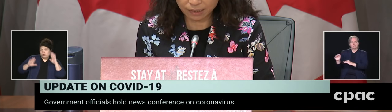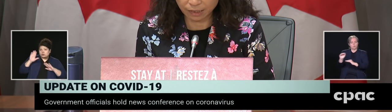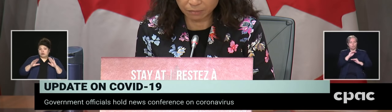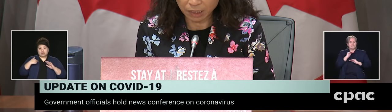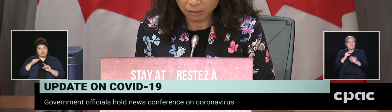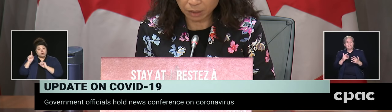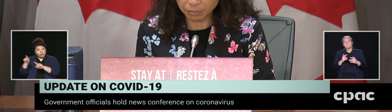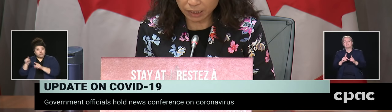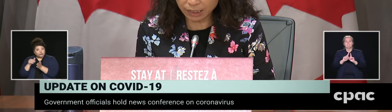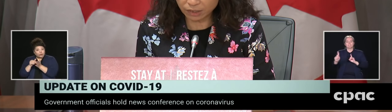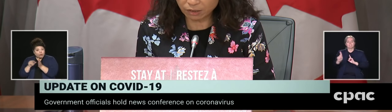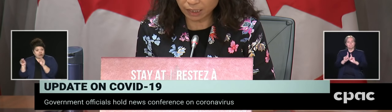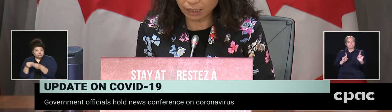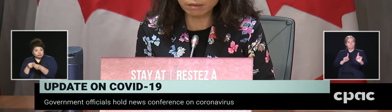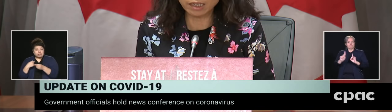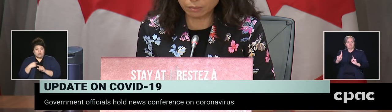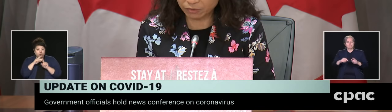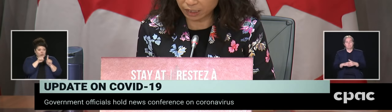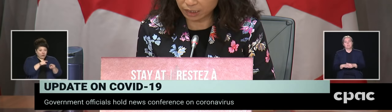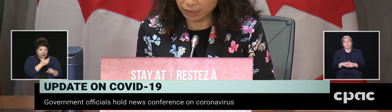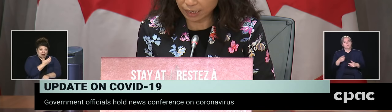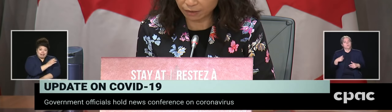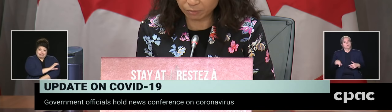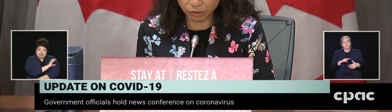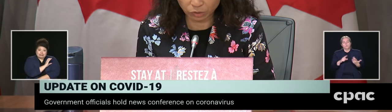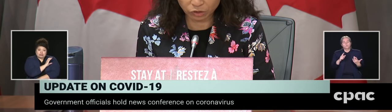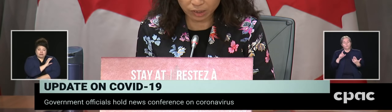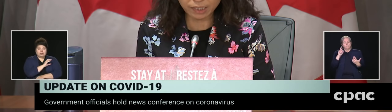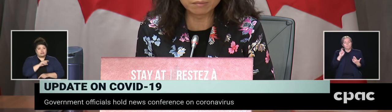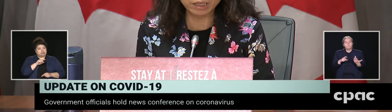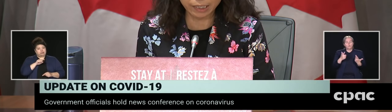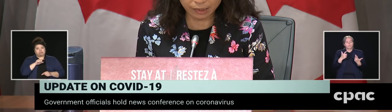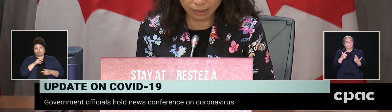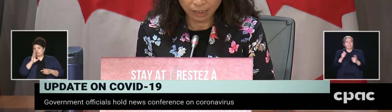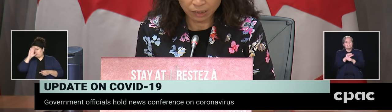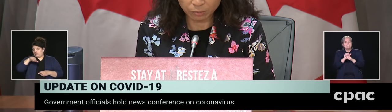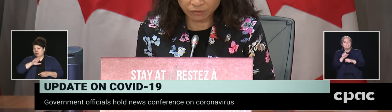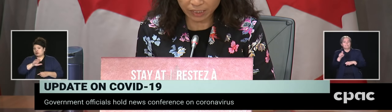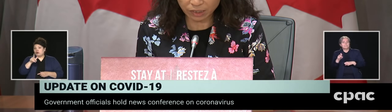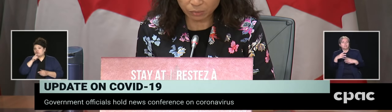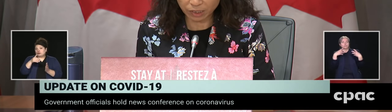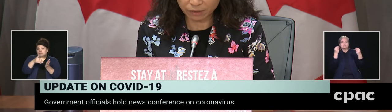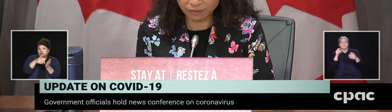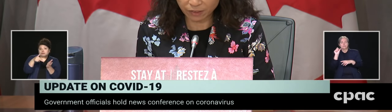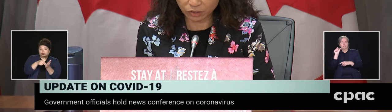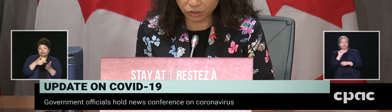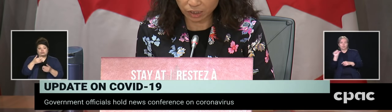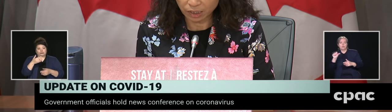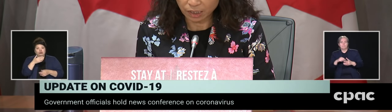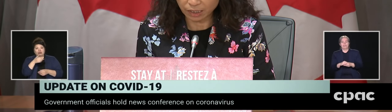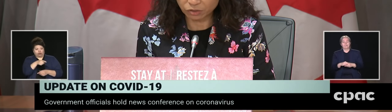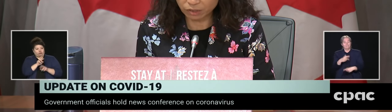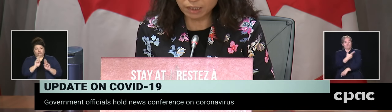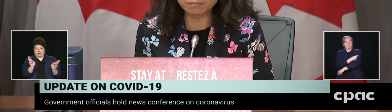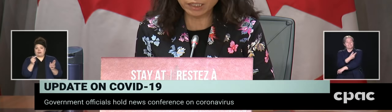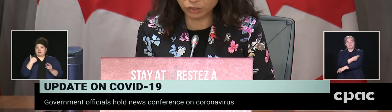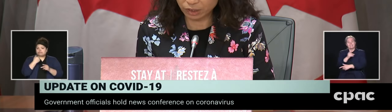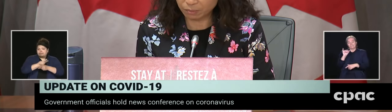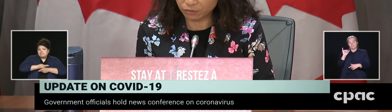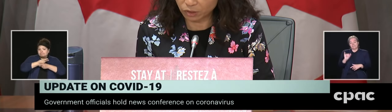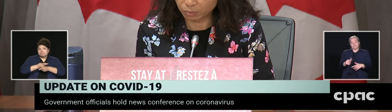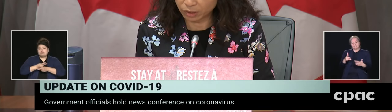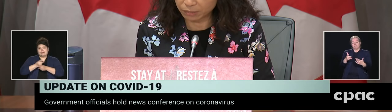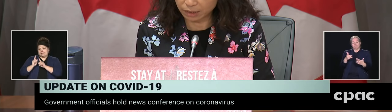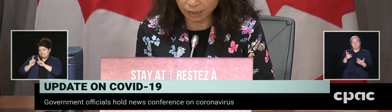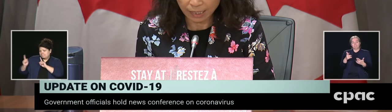clinic at this time, but please know that healthcare providers have precautions in place to prevent the spread of infection, like screening